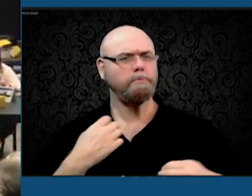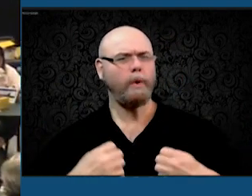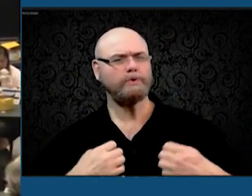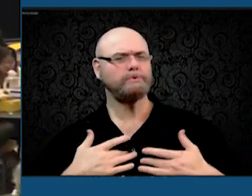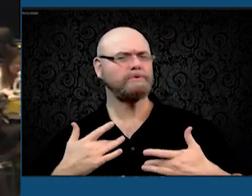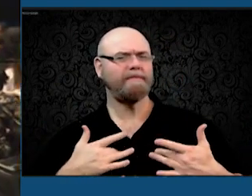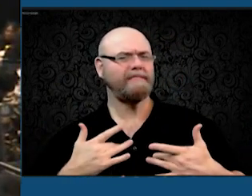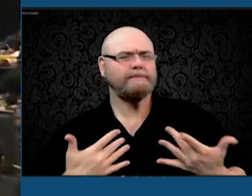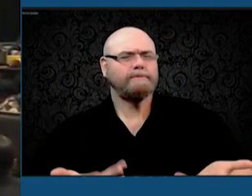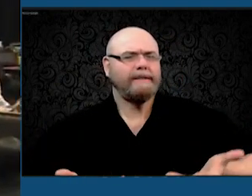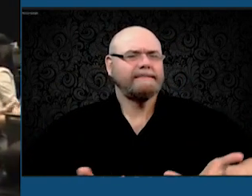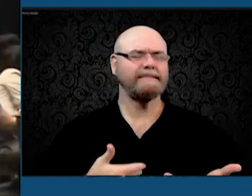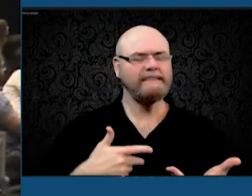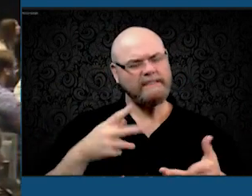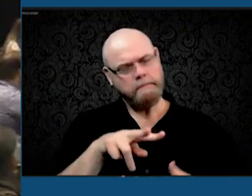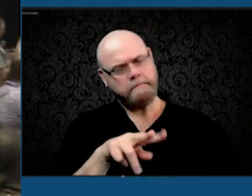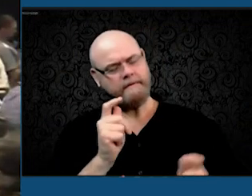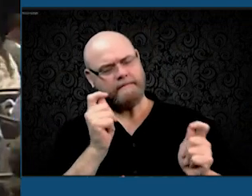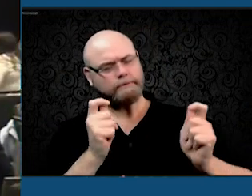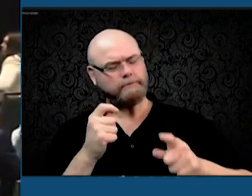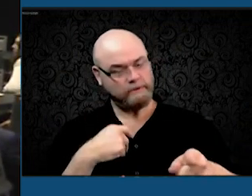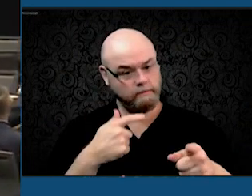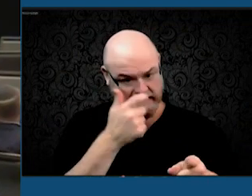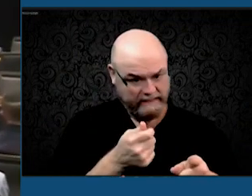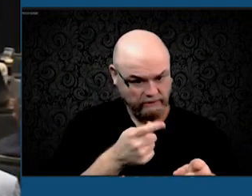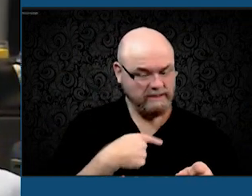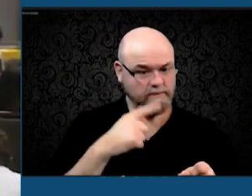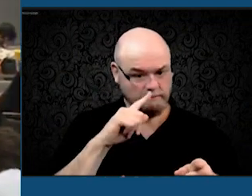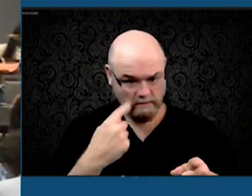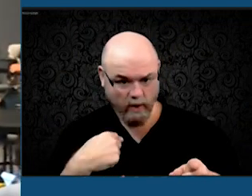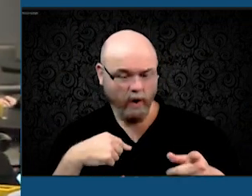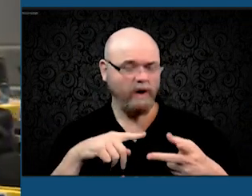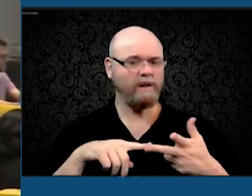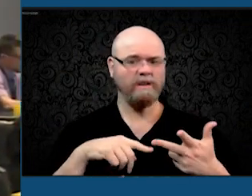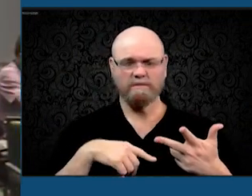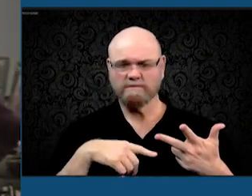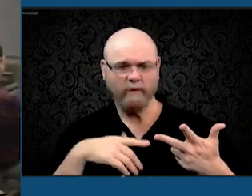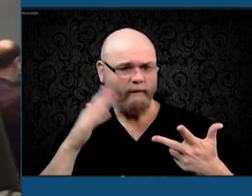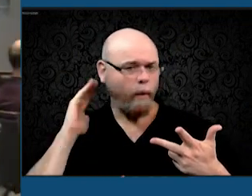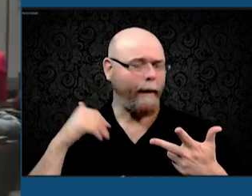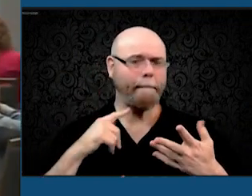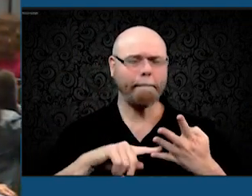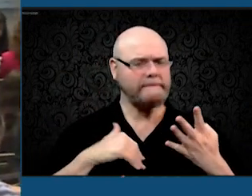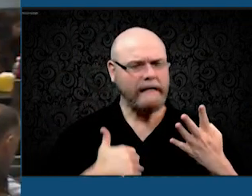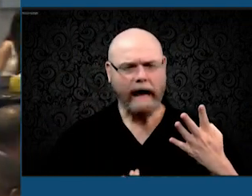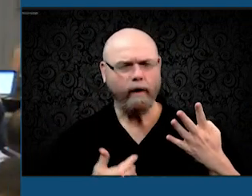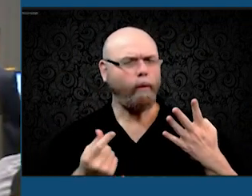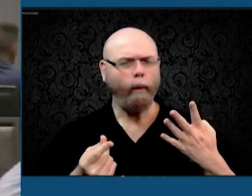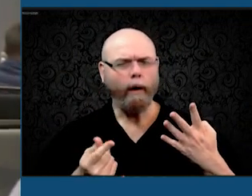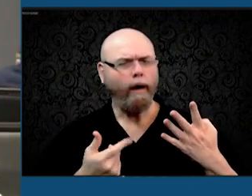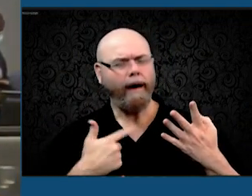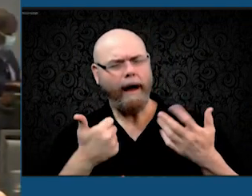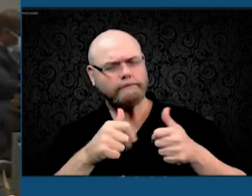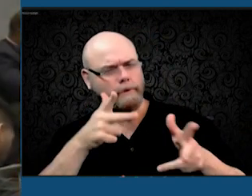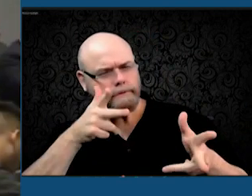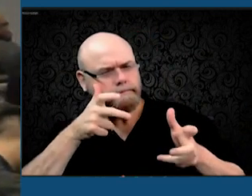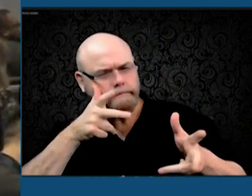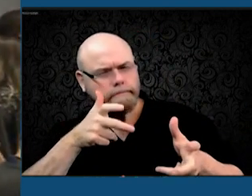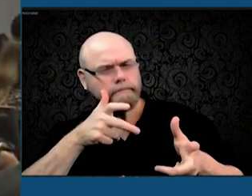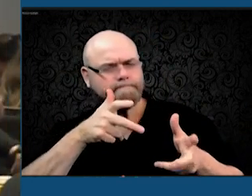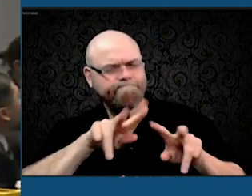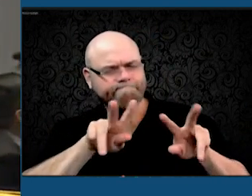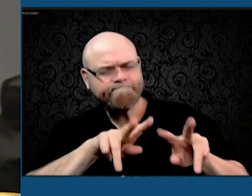out, are you interested? Are you bored? Are you overwhelmed? Are you tired? I'm trying to make meaning out of the